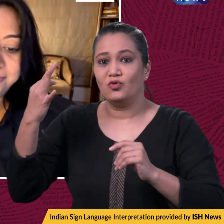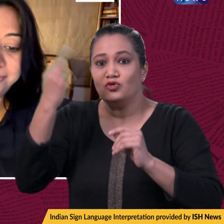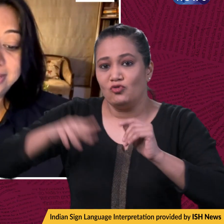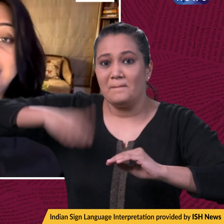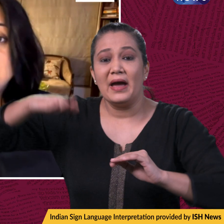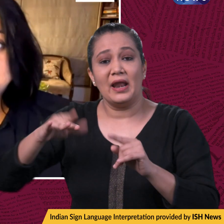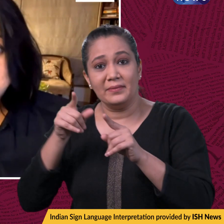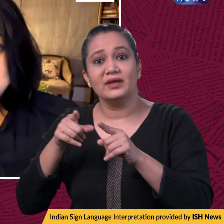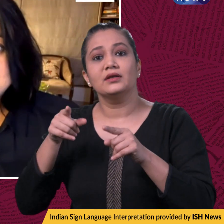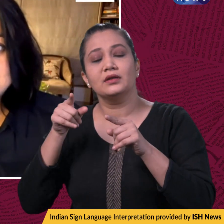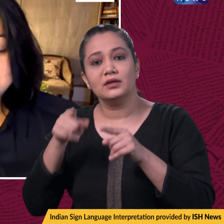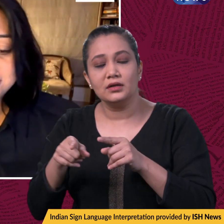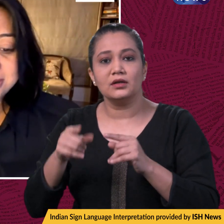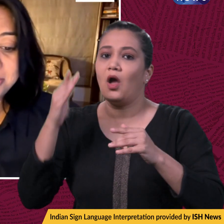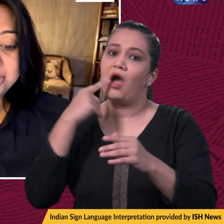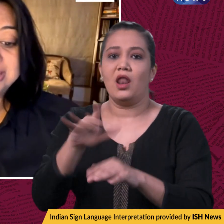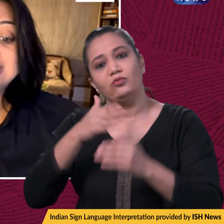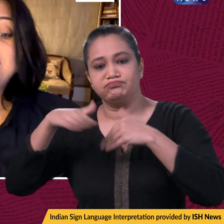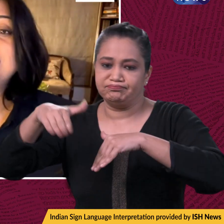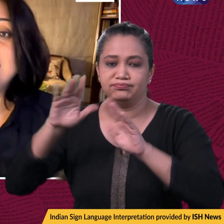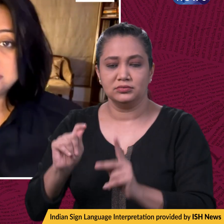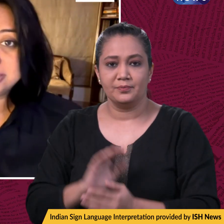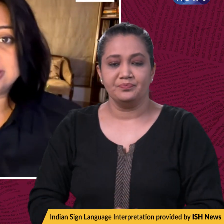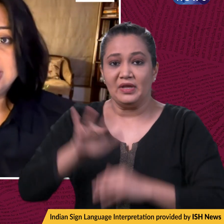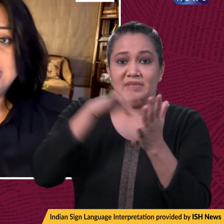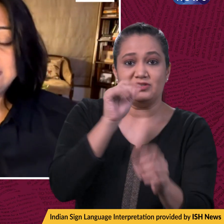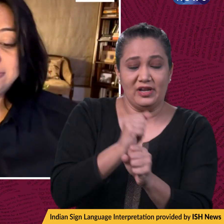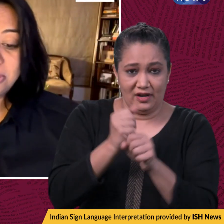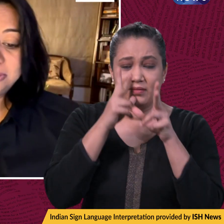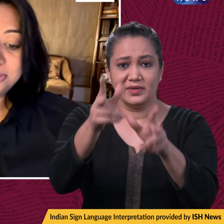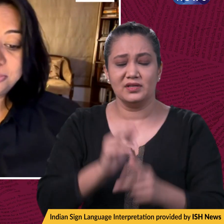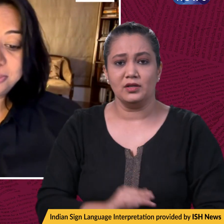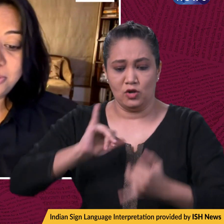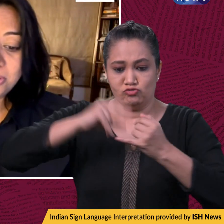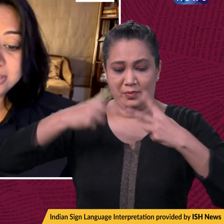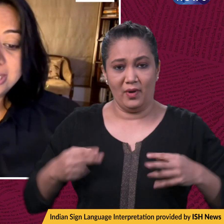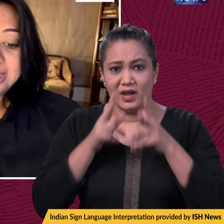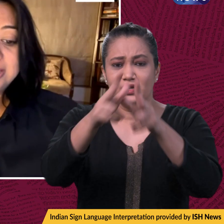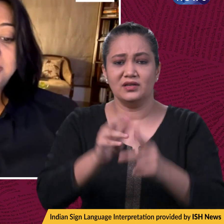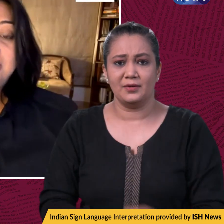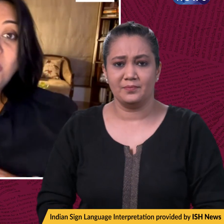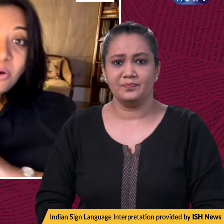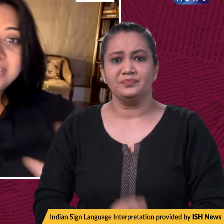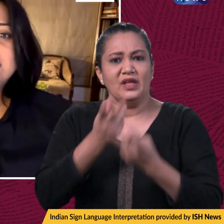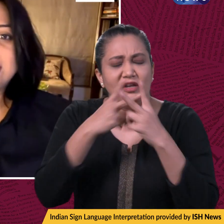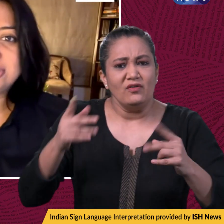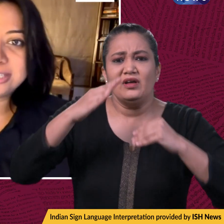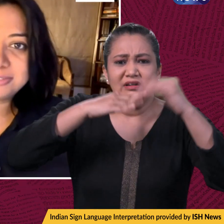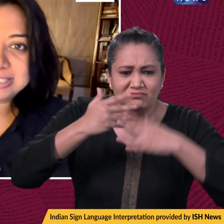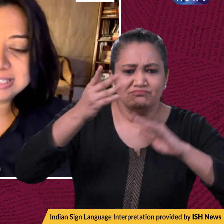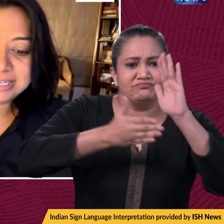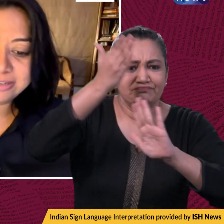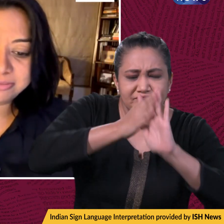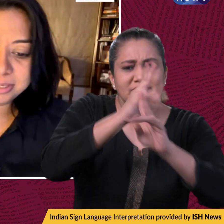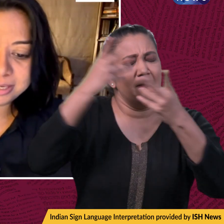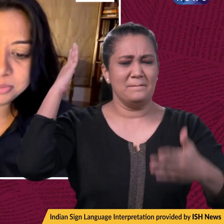Delhi. Coming to that Central Vista project, the central government informed the Supreme Court that while all construction